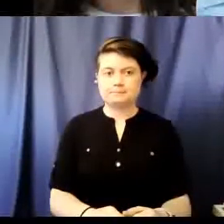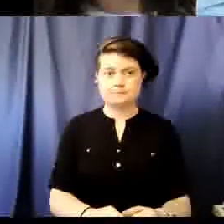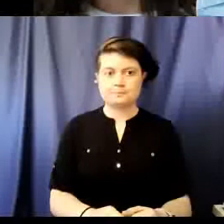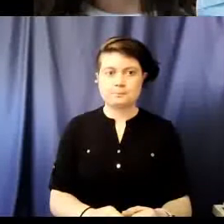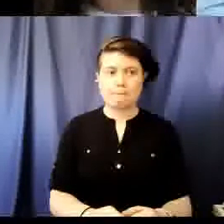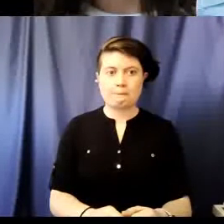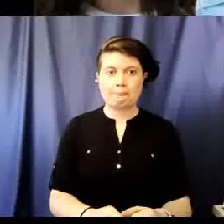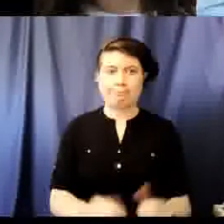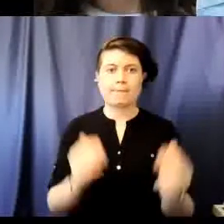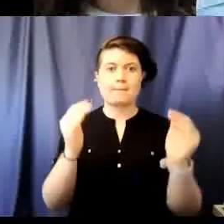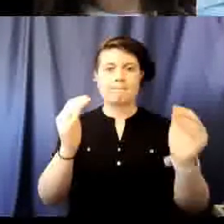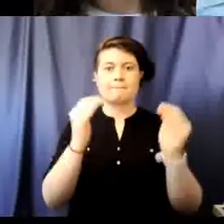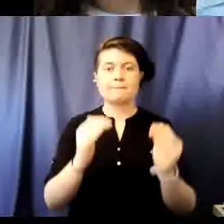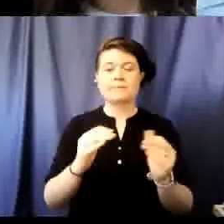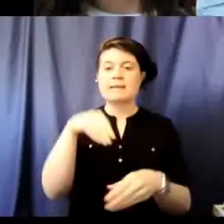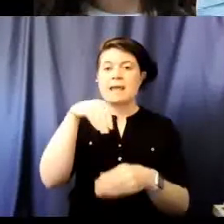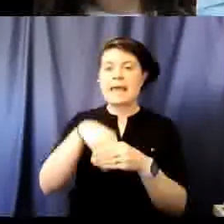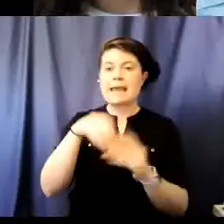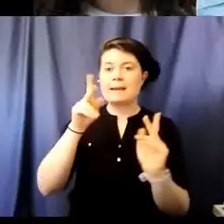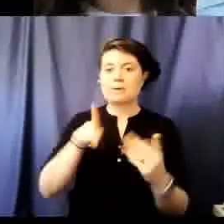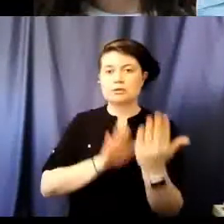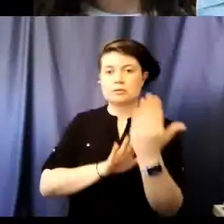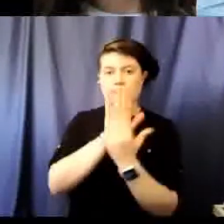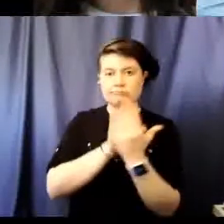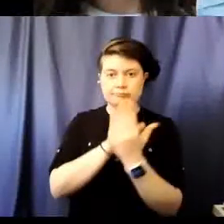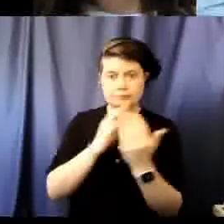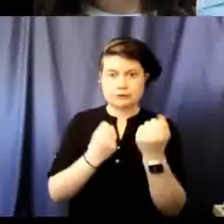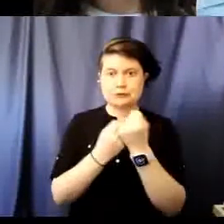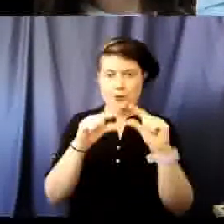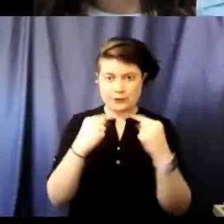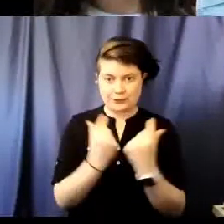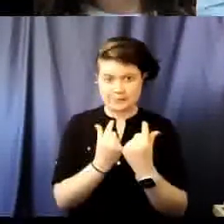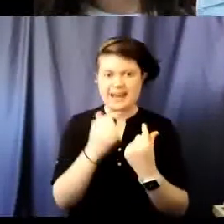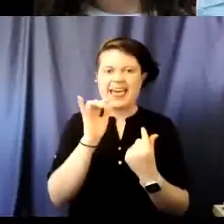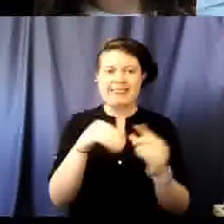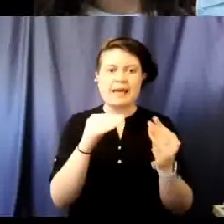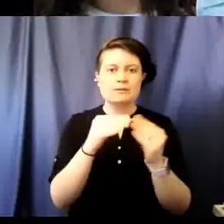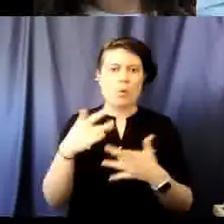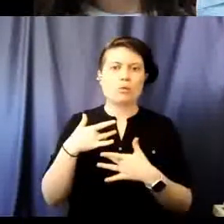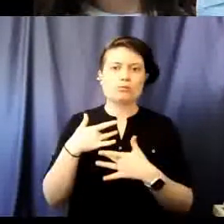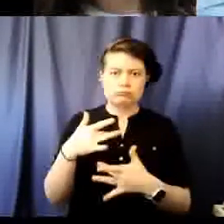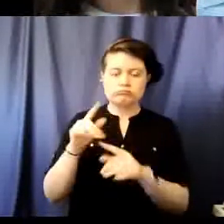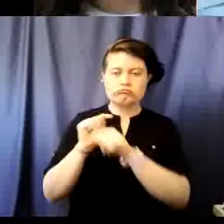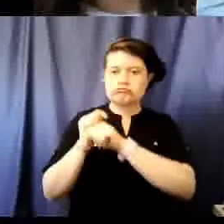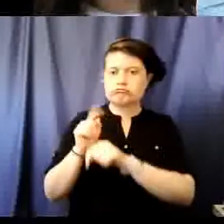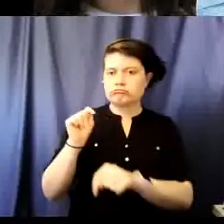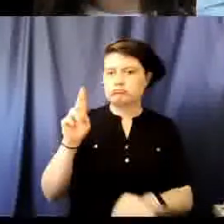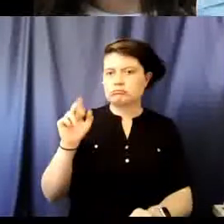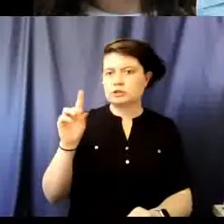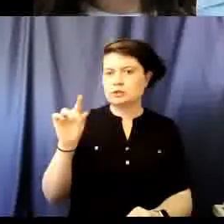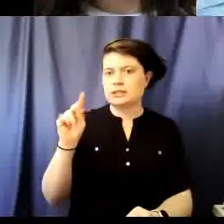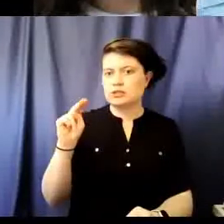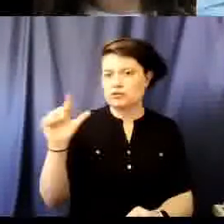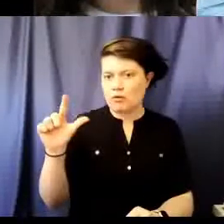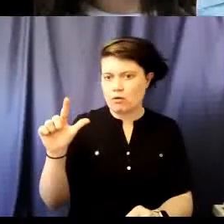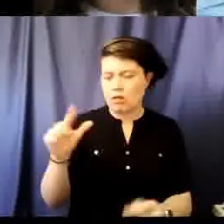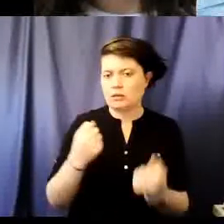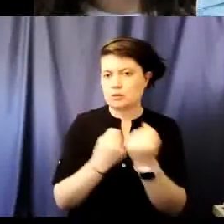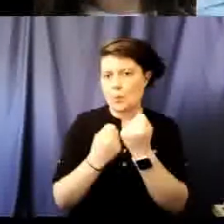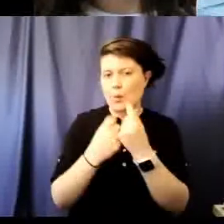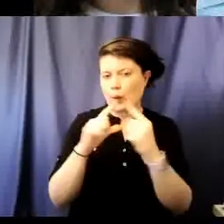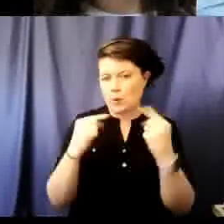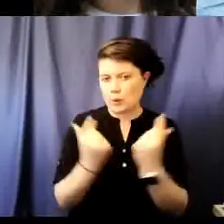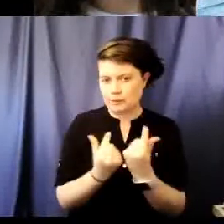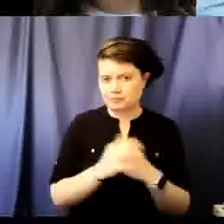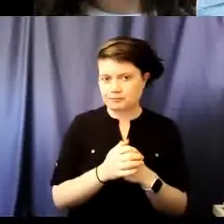Next, we have in-person support groups. So these are also part of the more traditional method and delivery of support groups.